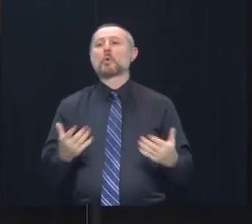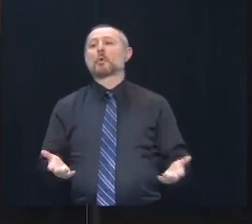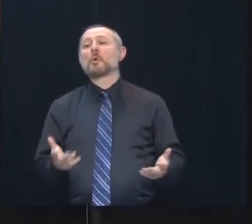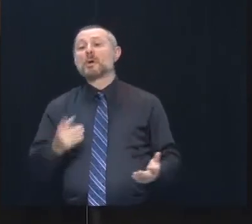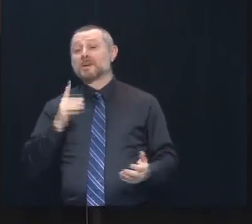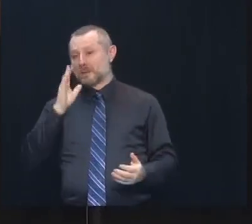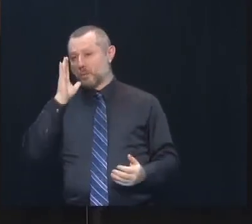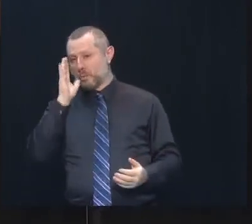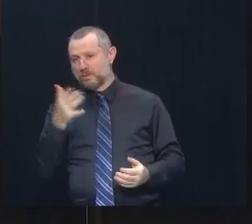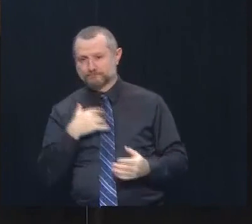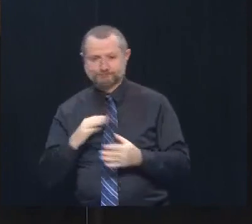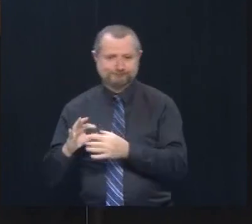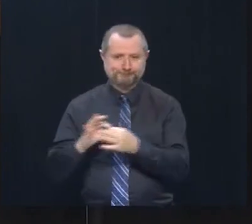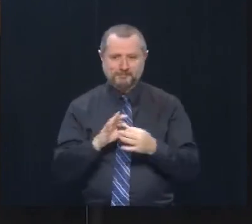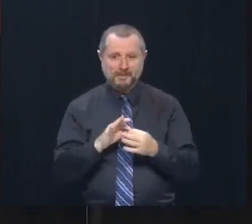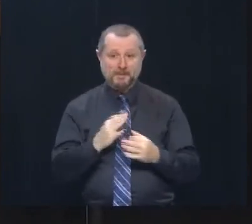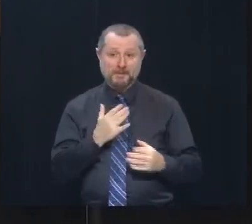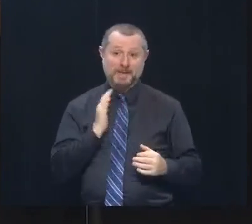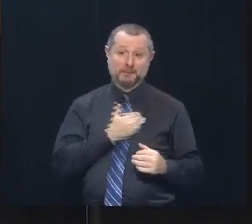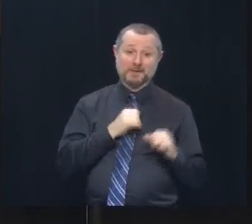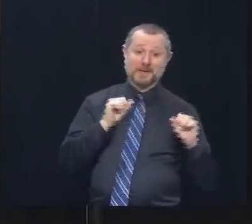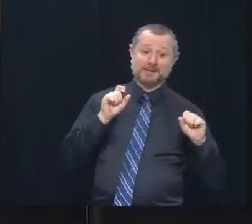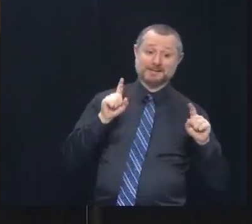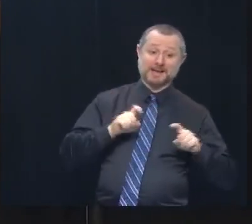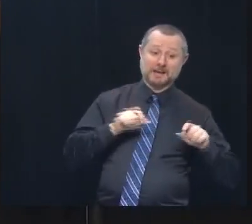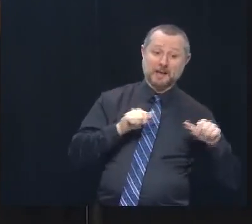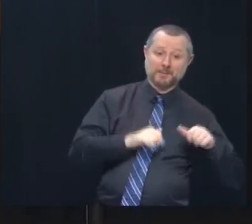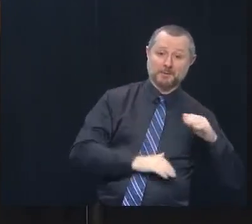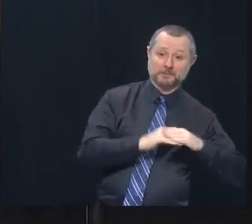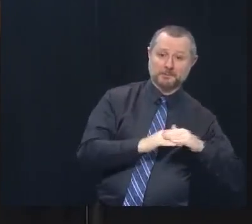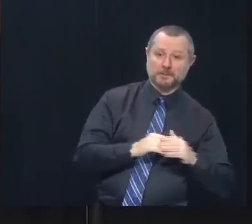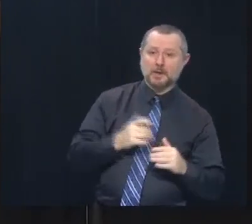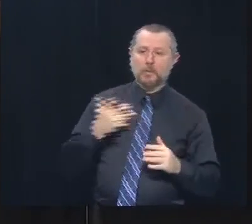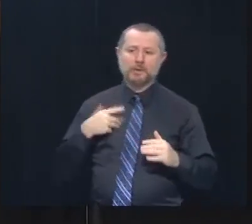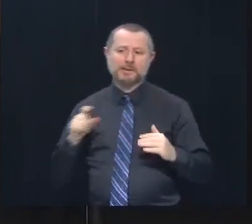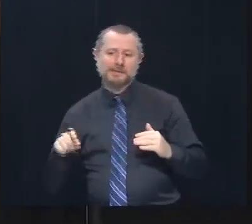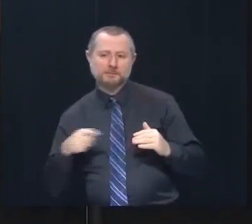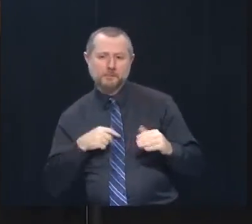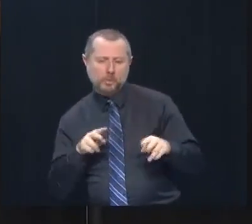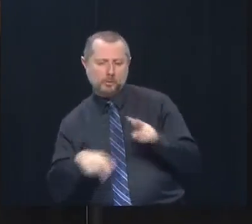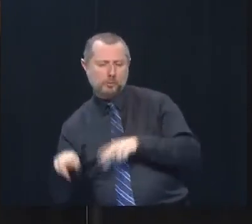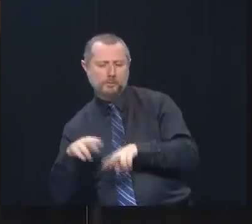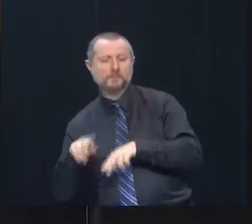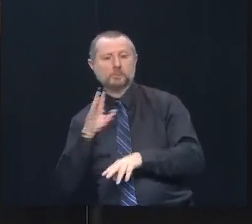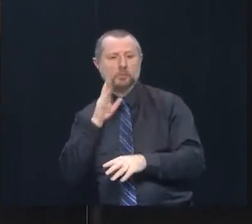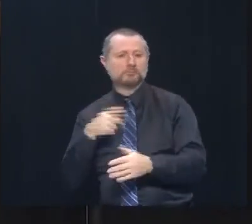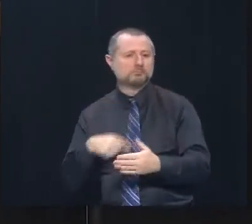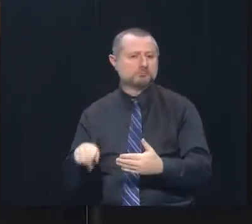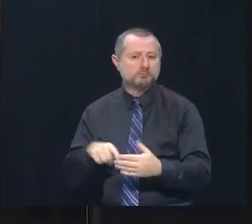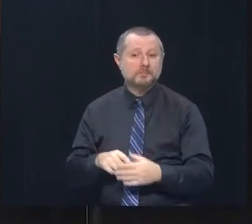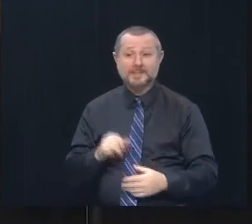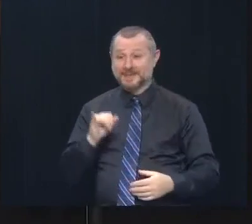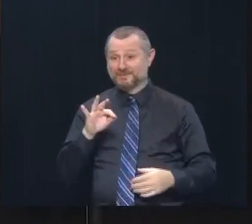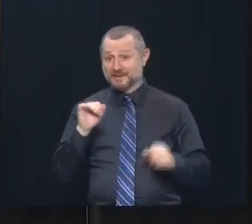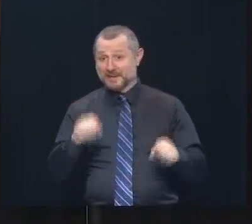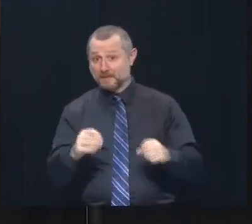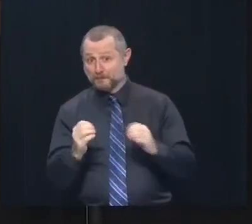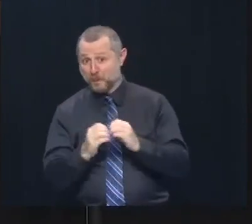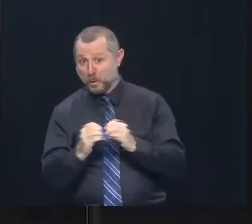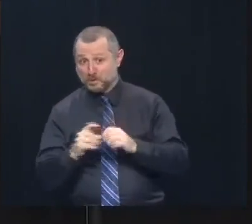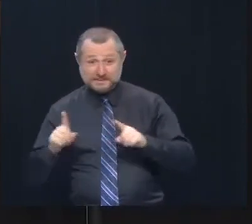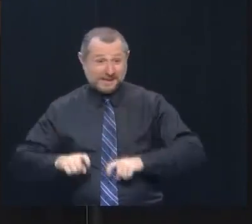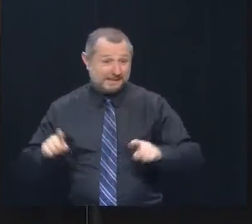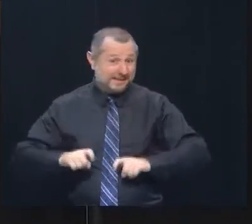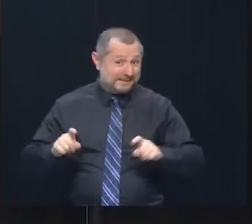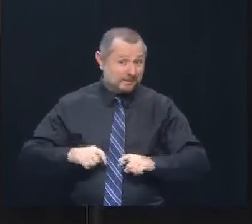our testing capacity to our need. Obviously, the more tests you can do, the better.